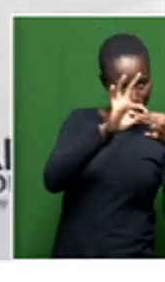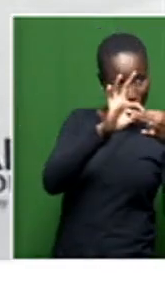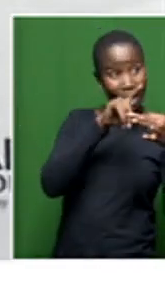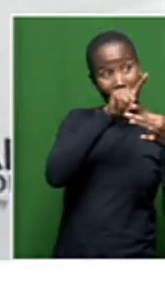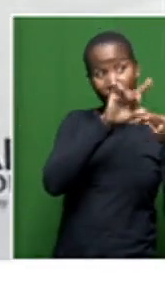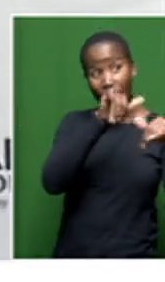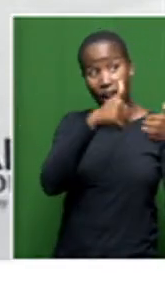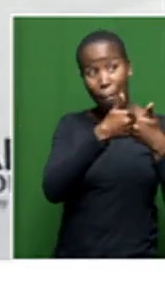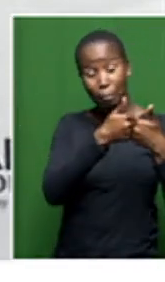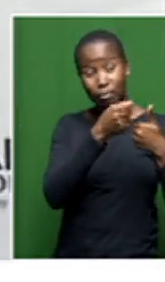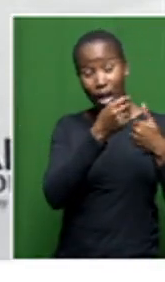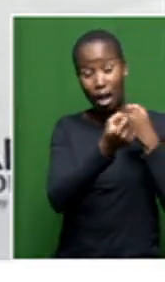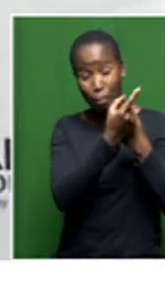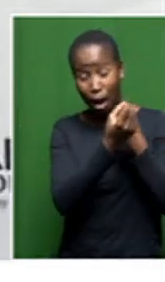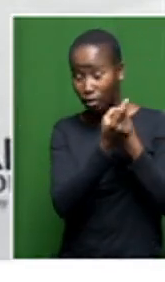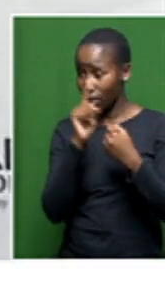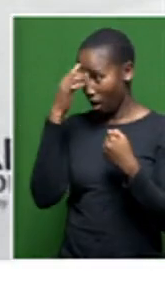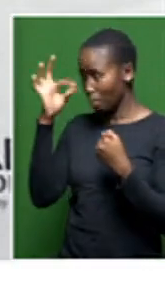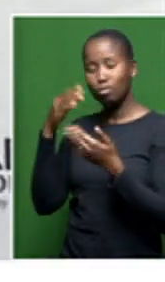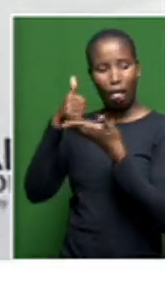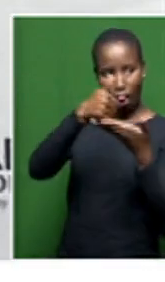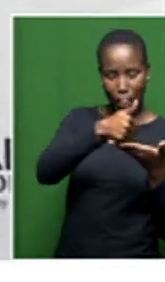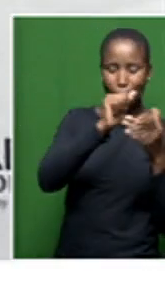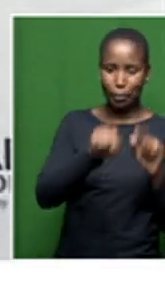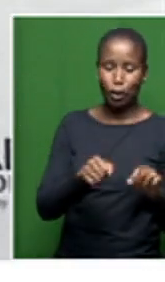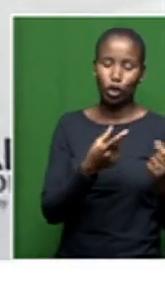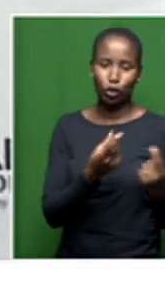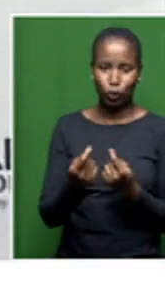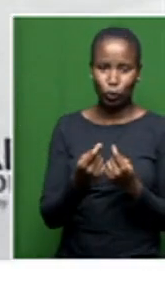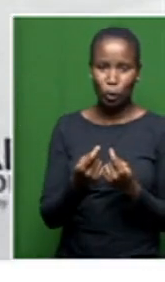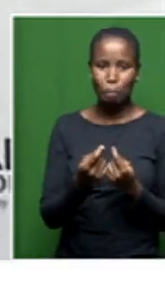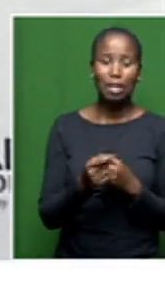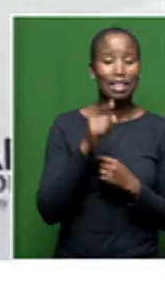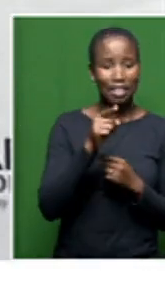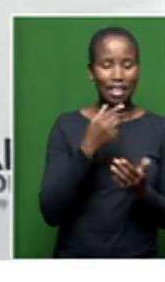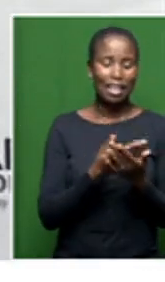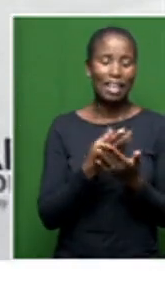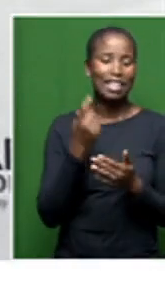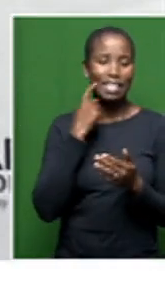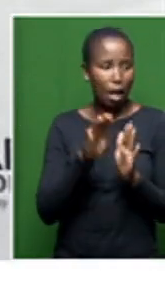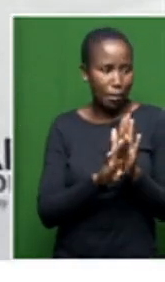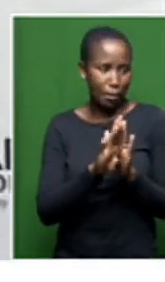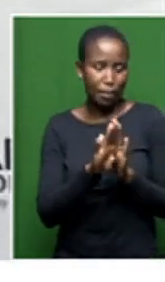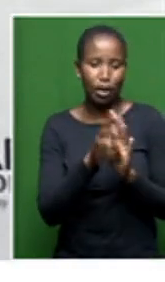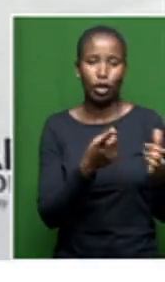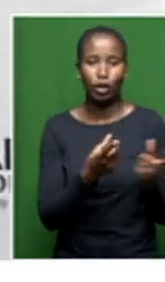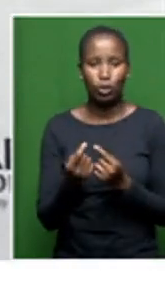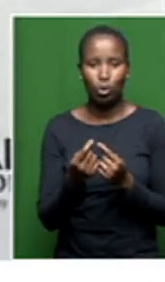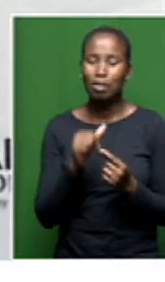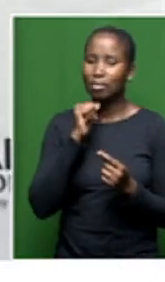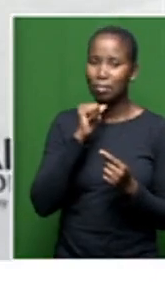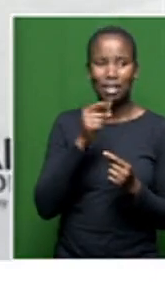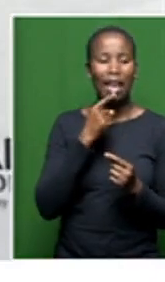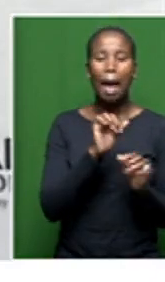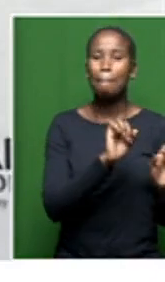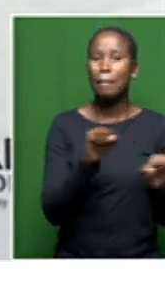fix. So those would be more policy and regulatory obstacles that hamper progress, be it a permit